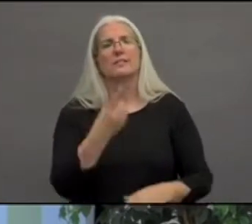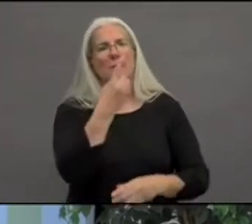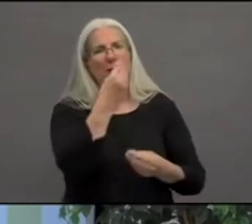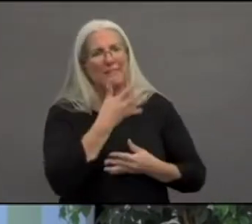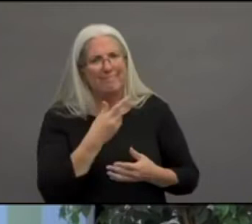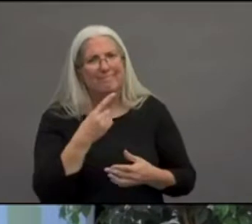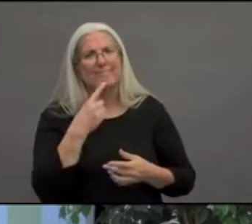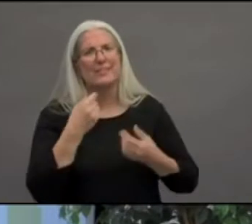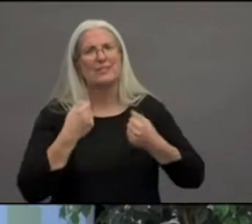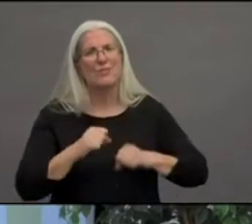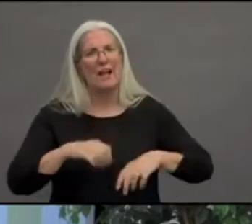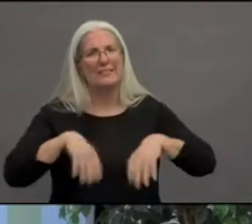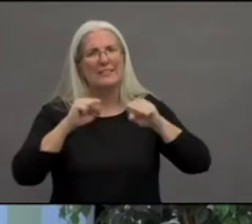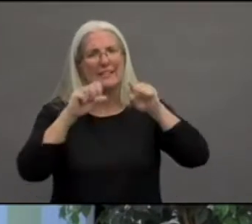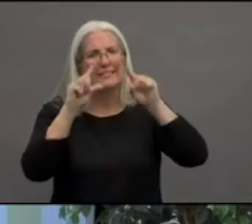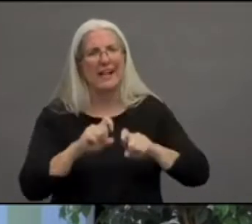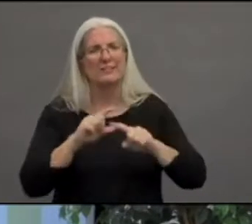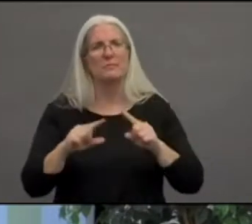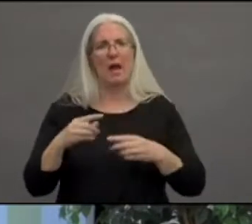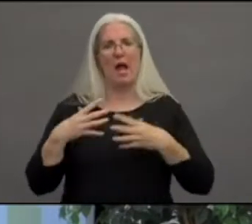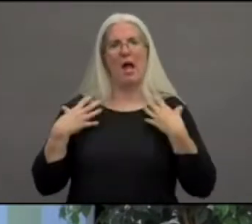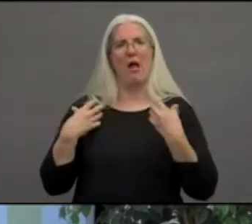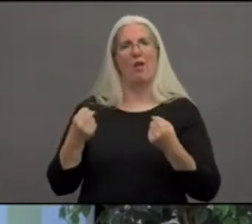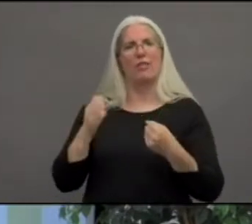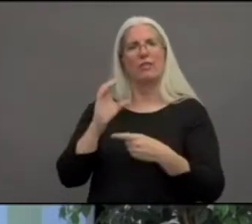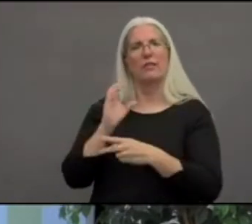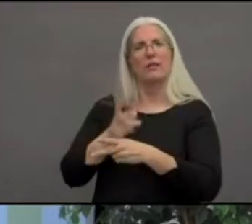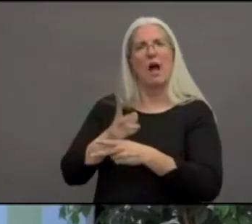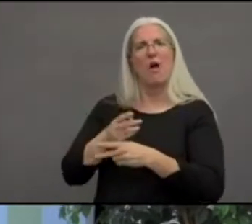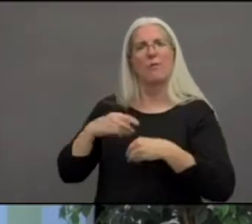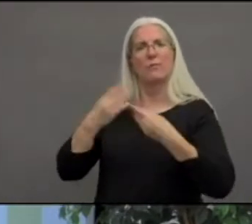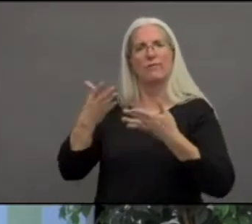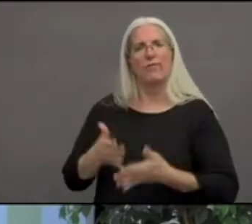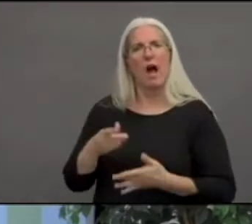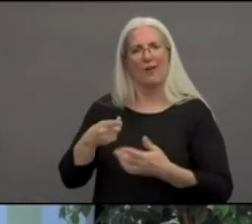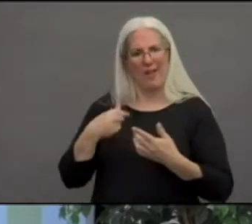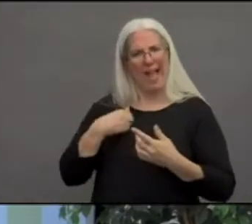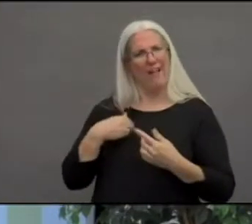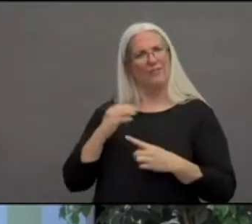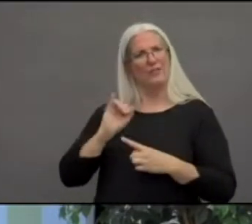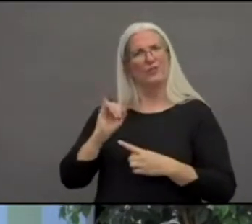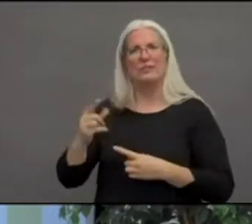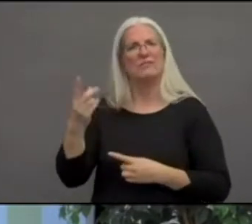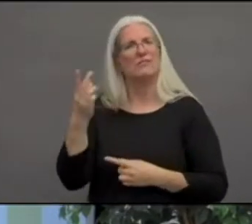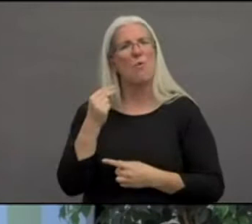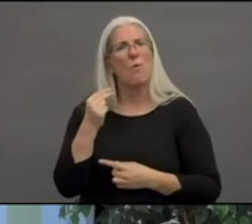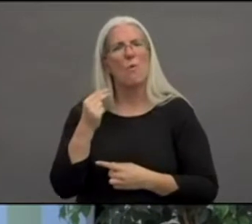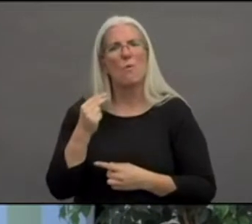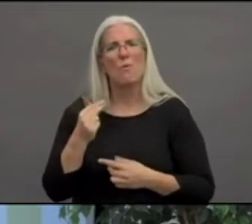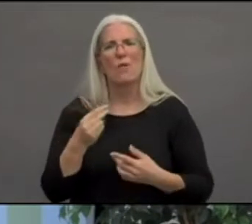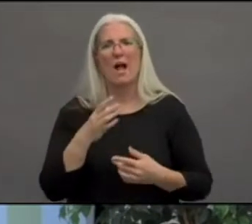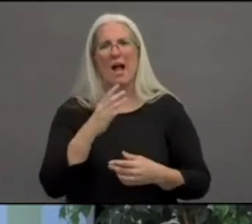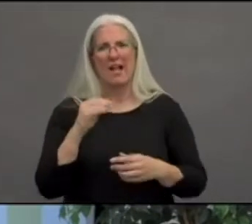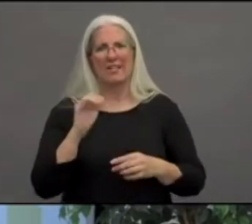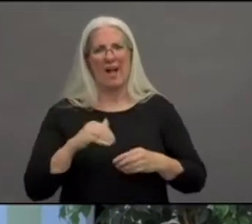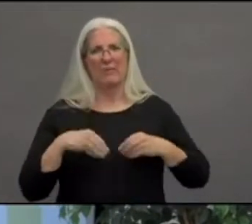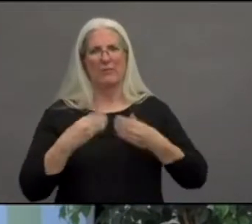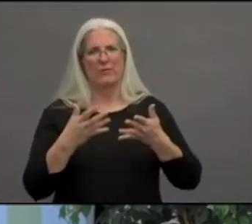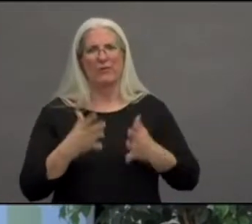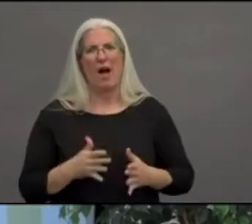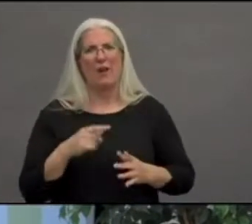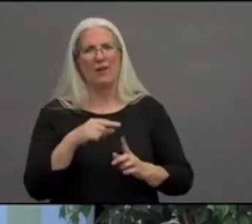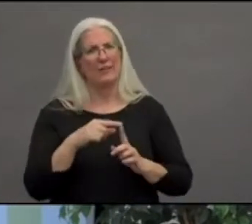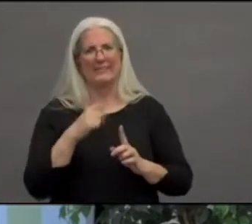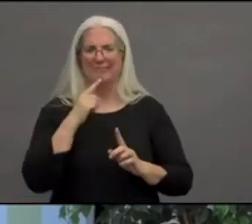me with insurance. And also my health provider is still pushing back on testing because I do